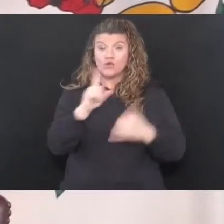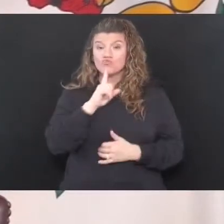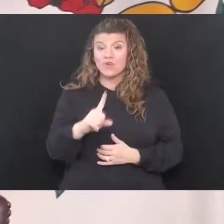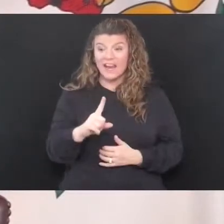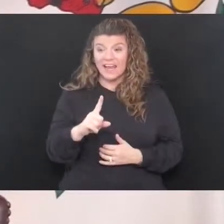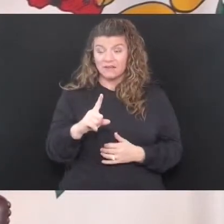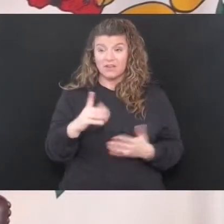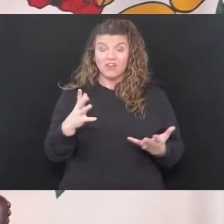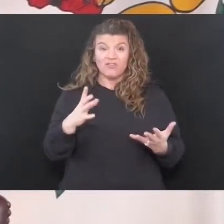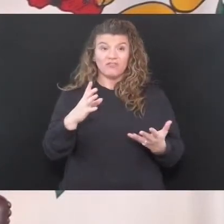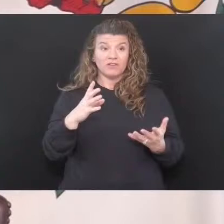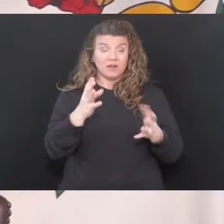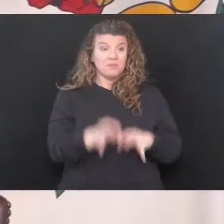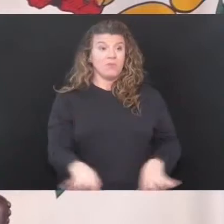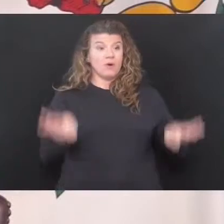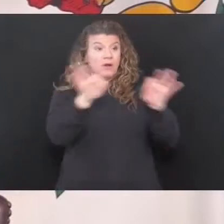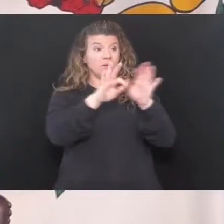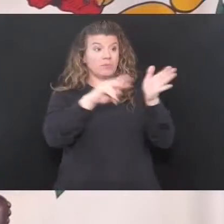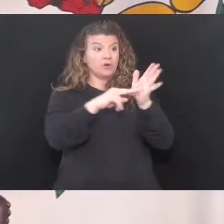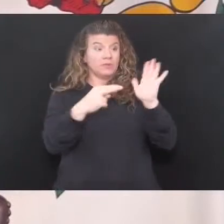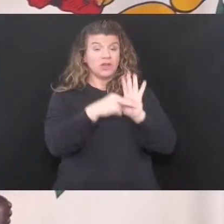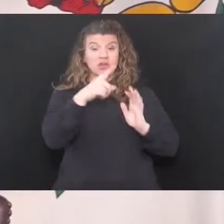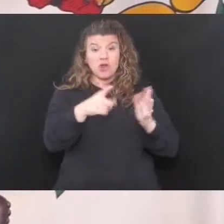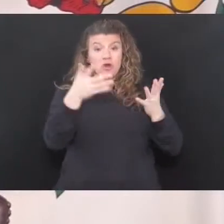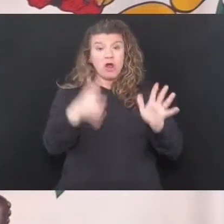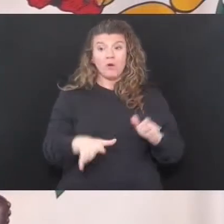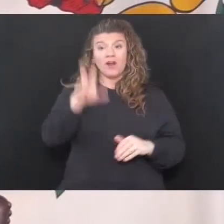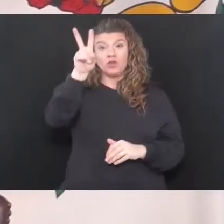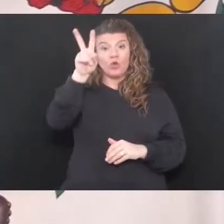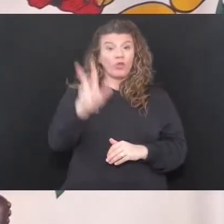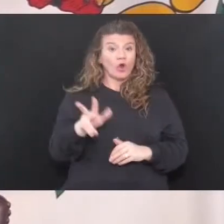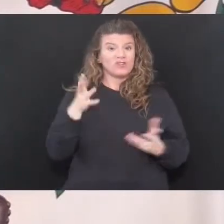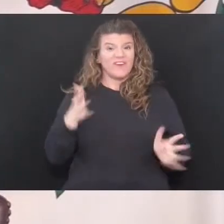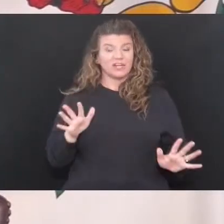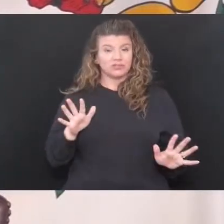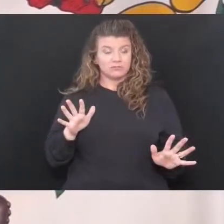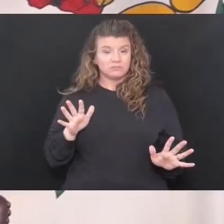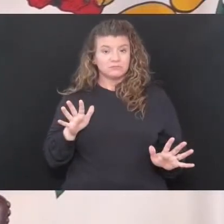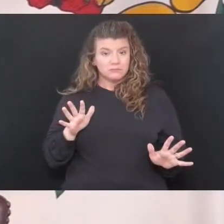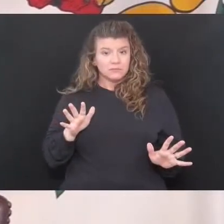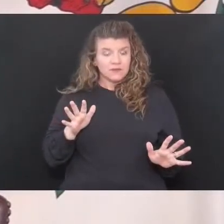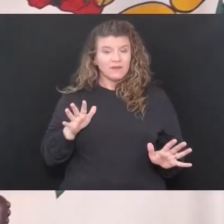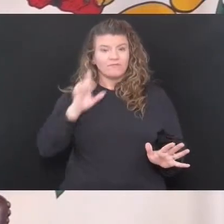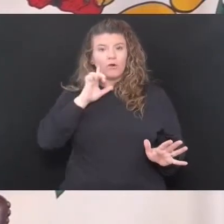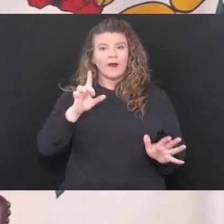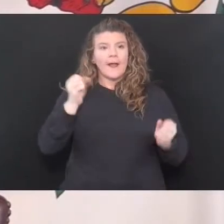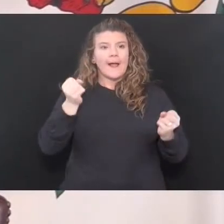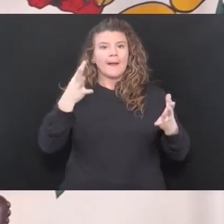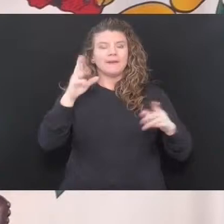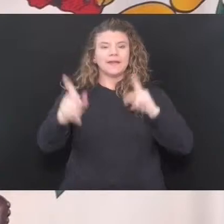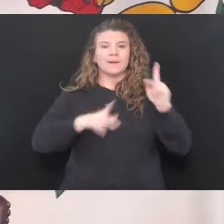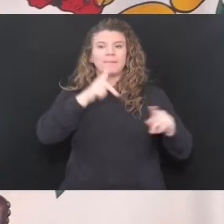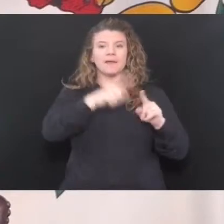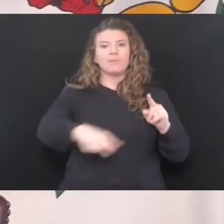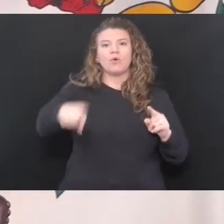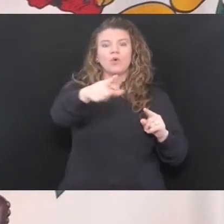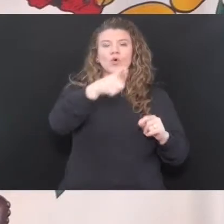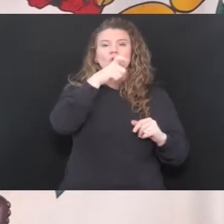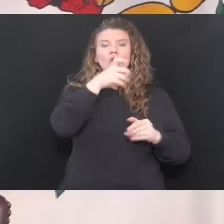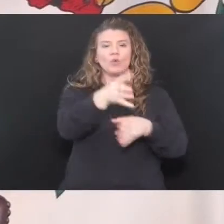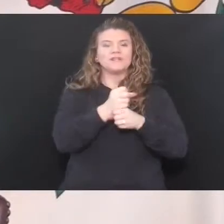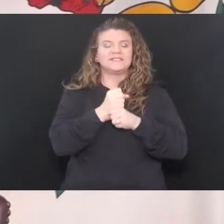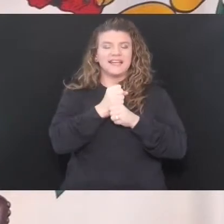really, for all practical purposes, you're 2/3 of the way there as far as the number of people that have